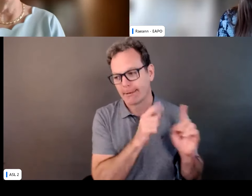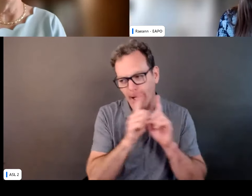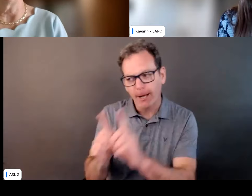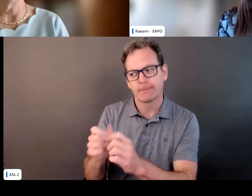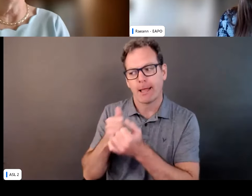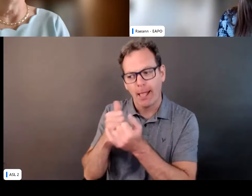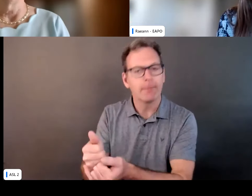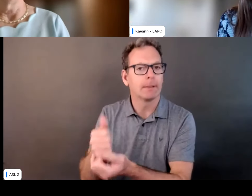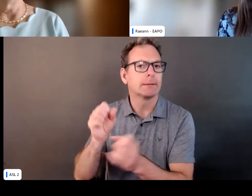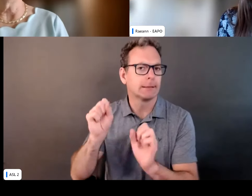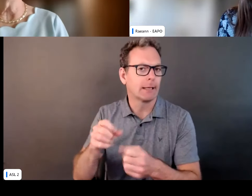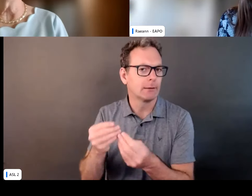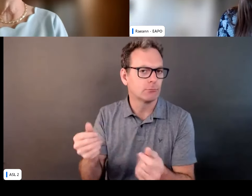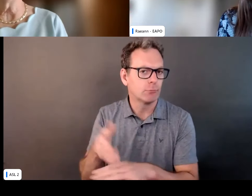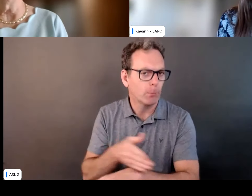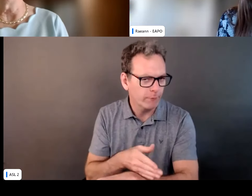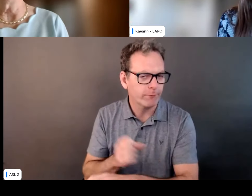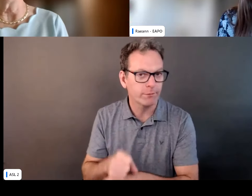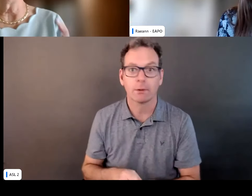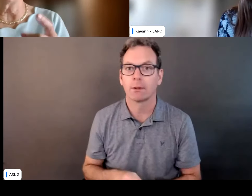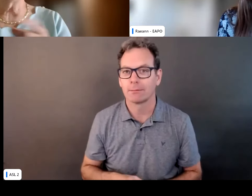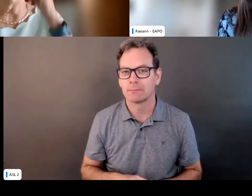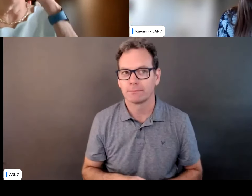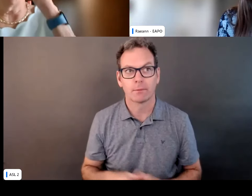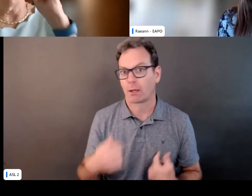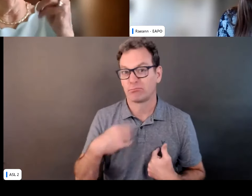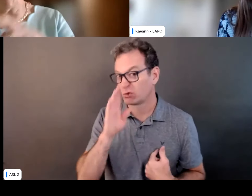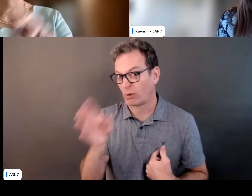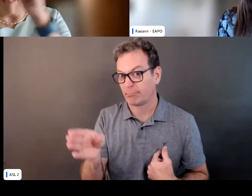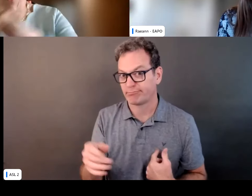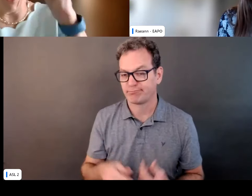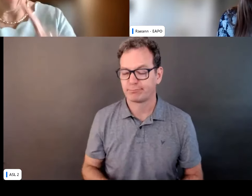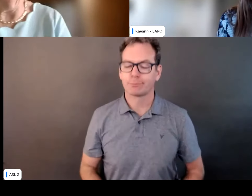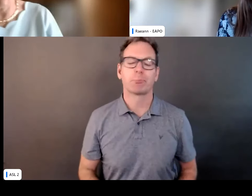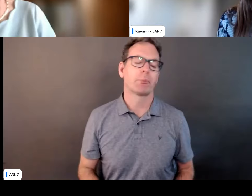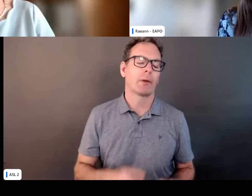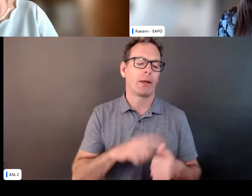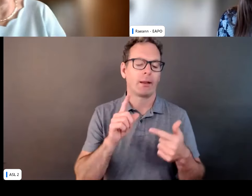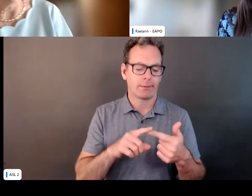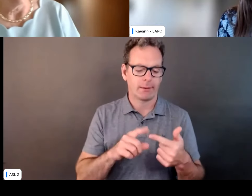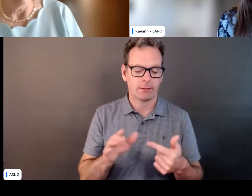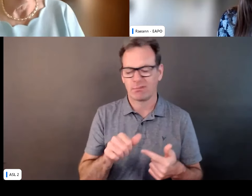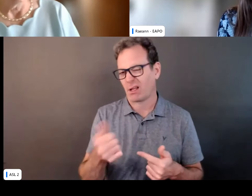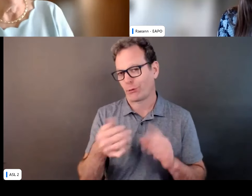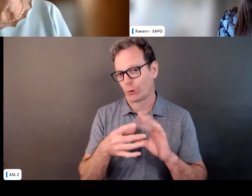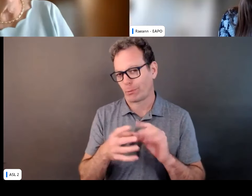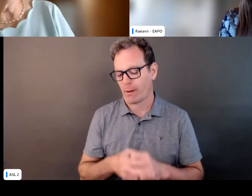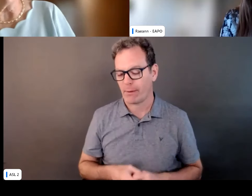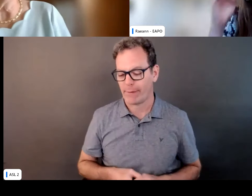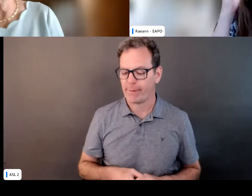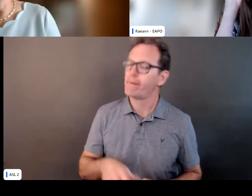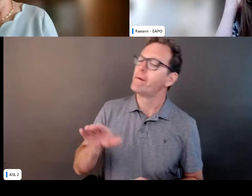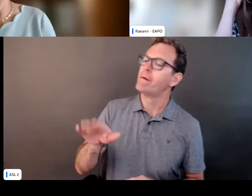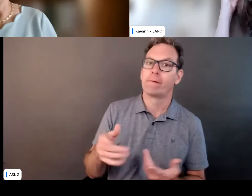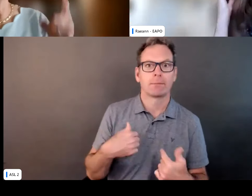explosive situations. So I'm pretty straightforward about it. The other thing I'll say, and then we'll go to the next question, is I've learned